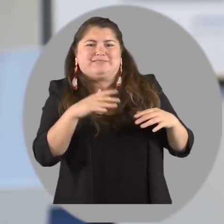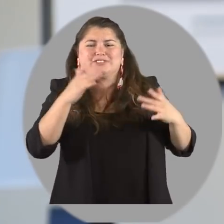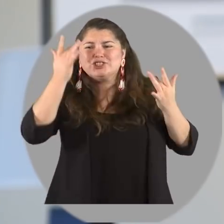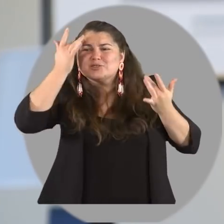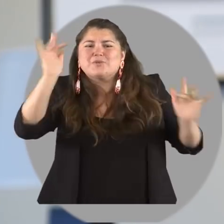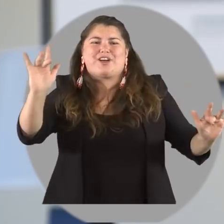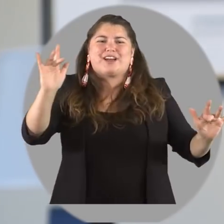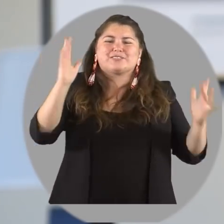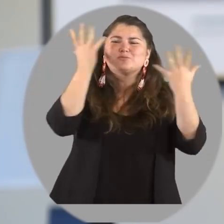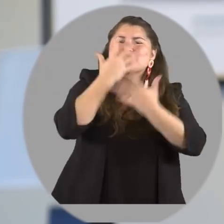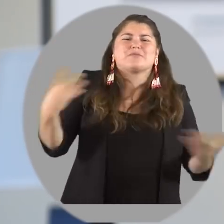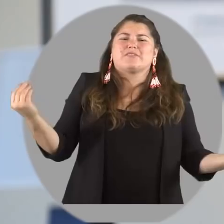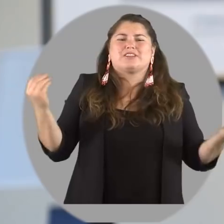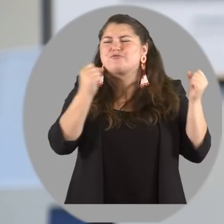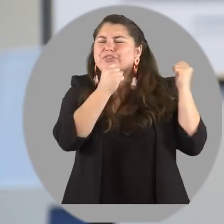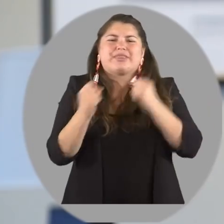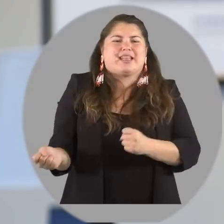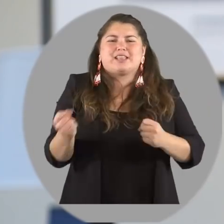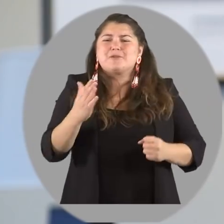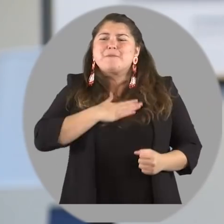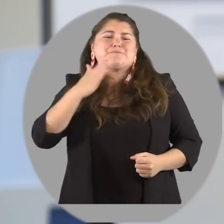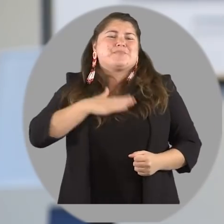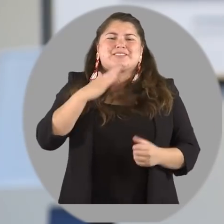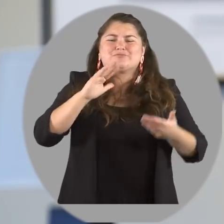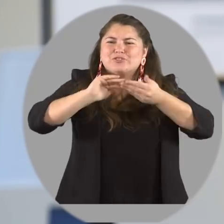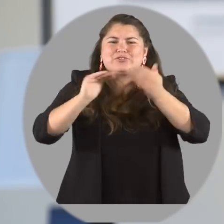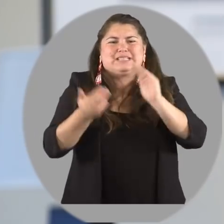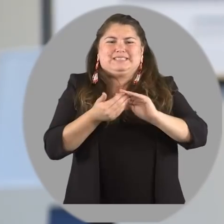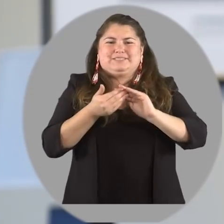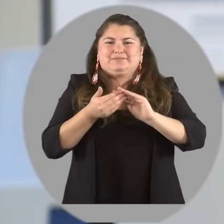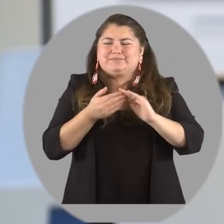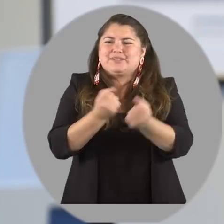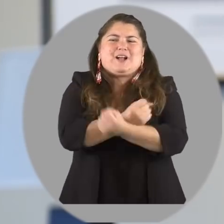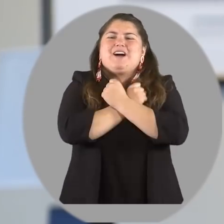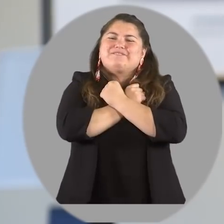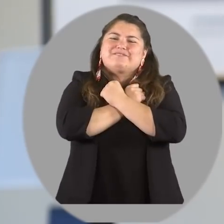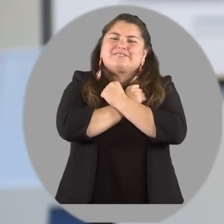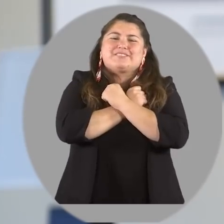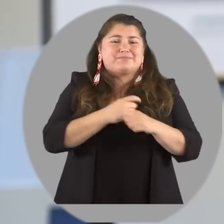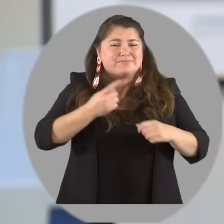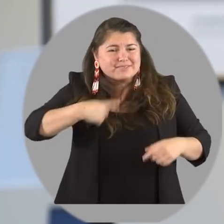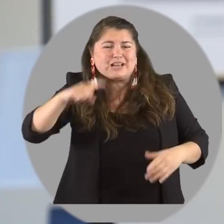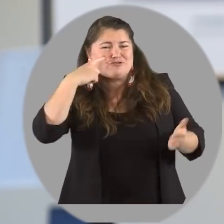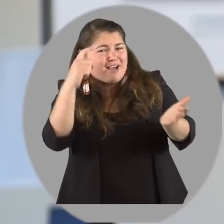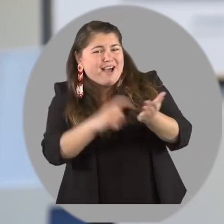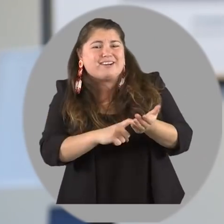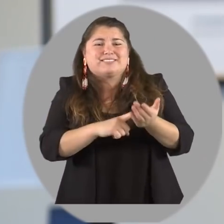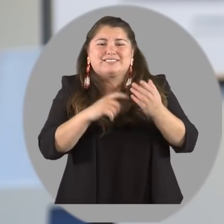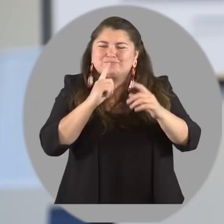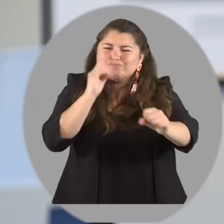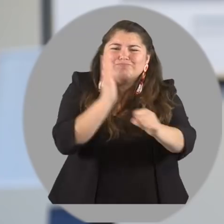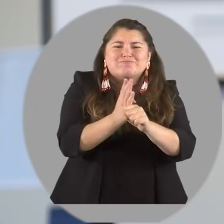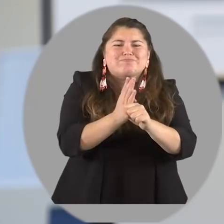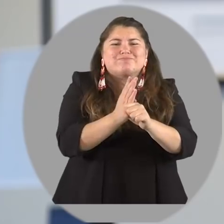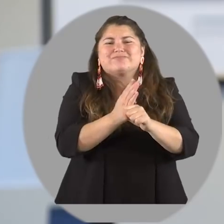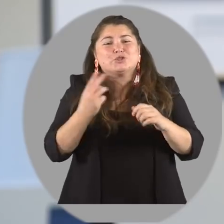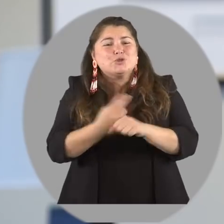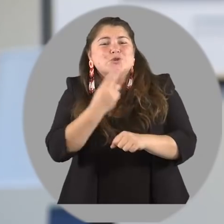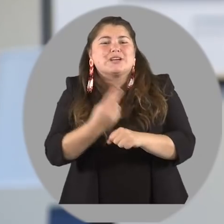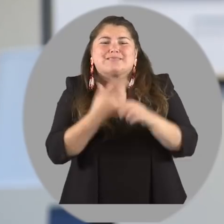generations, this land remains the home to Indigenous brilliance, beauty, strength, joy, resistance,